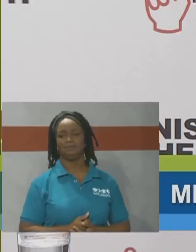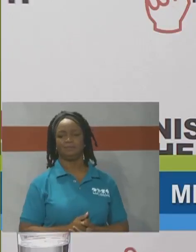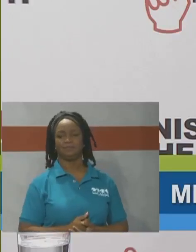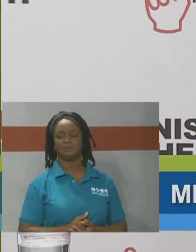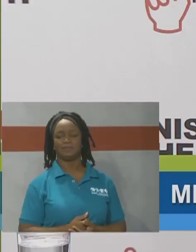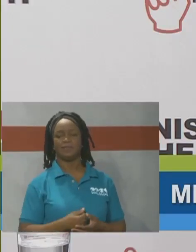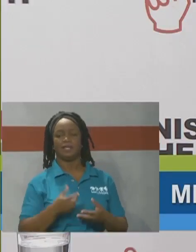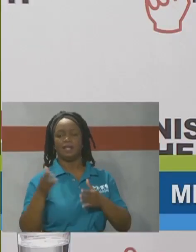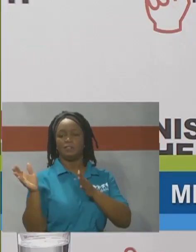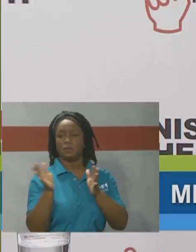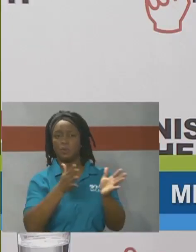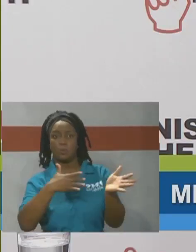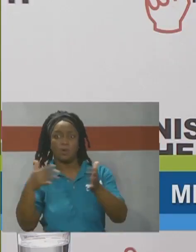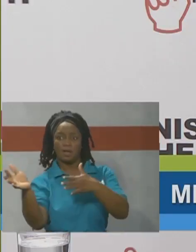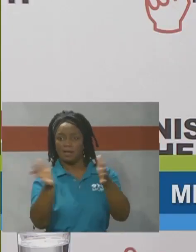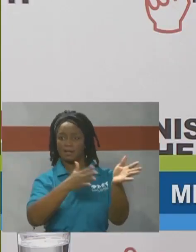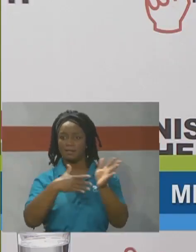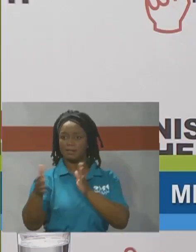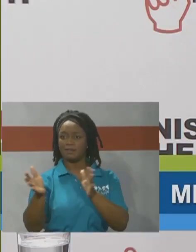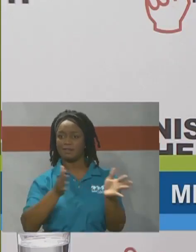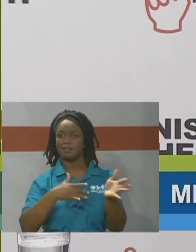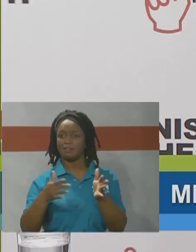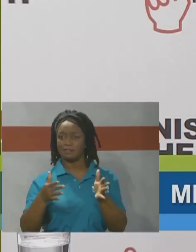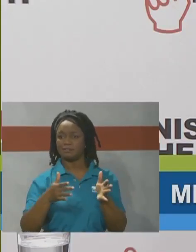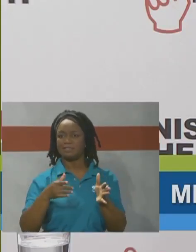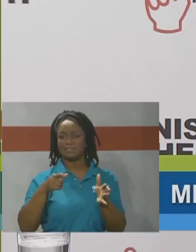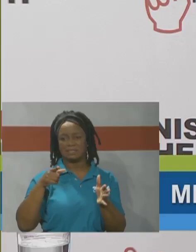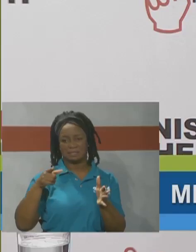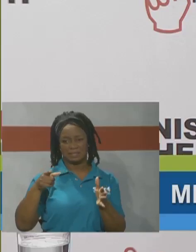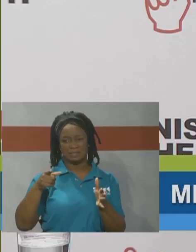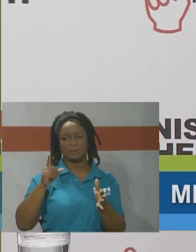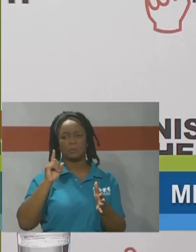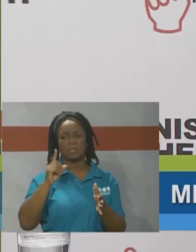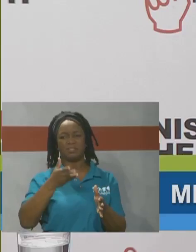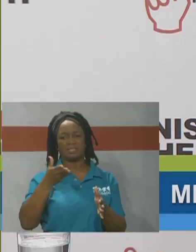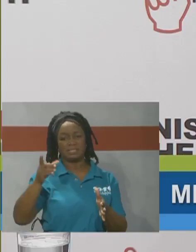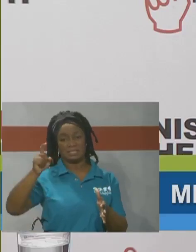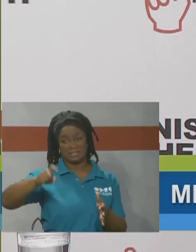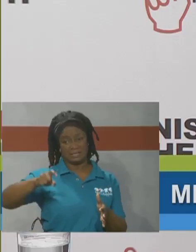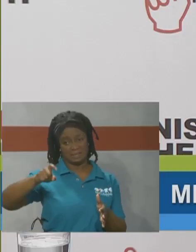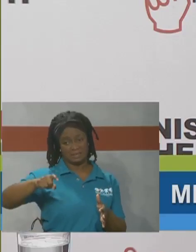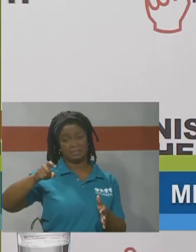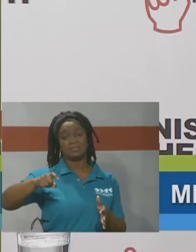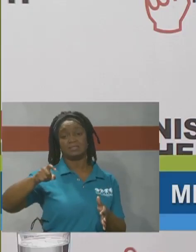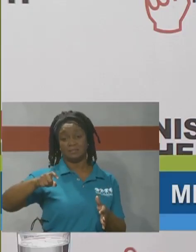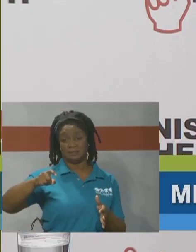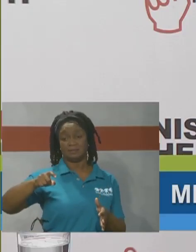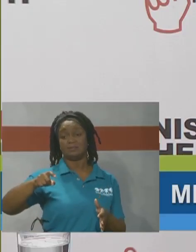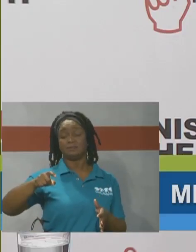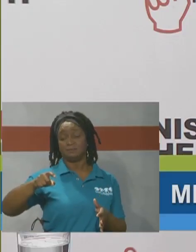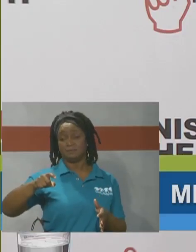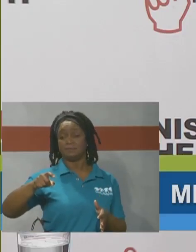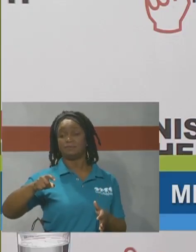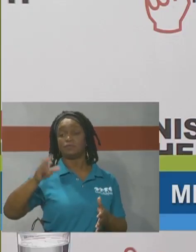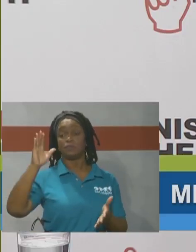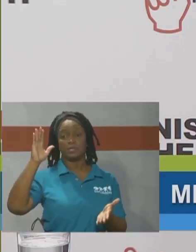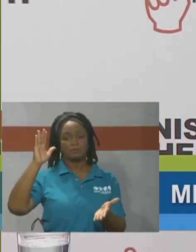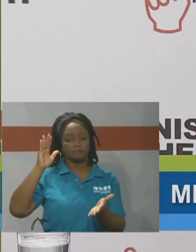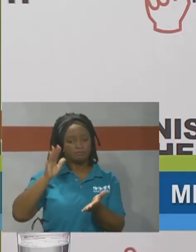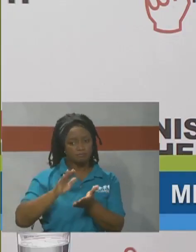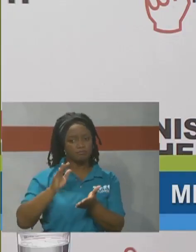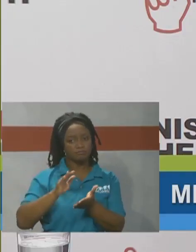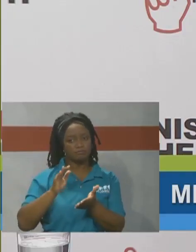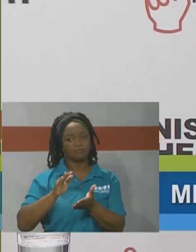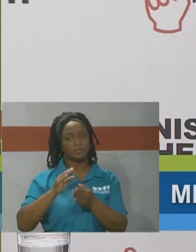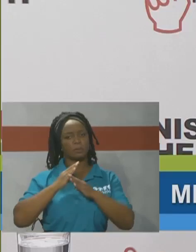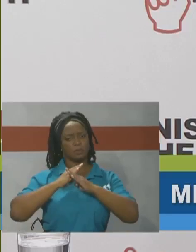air is one of the things that you need out in the outdoor setting to decrease levels of COVID, and that is not